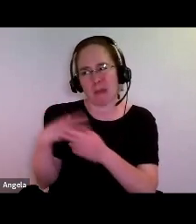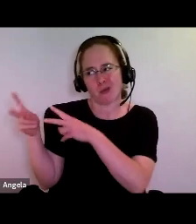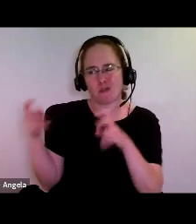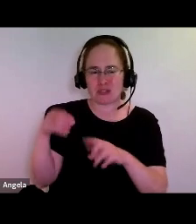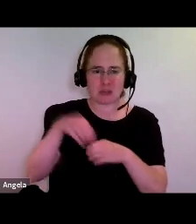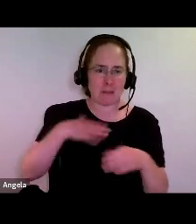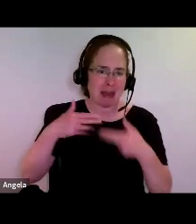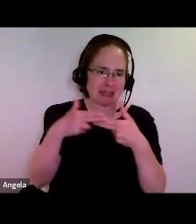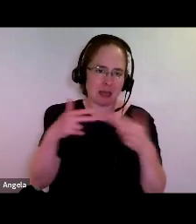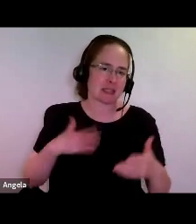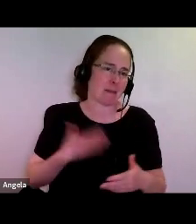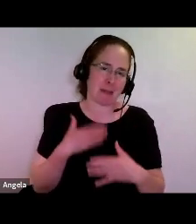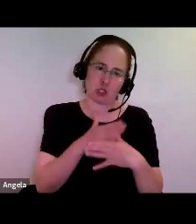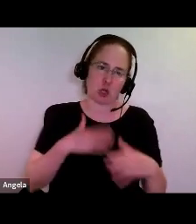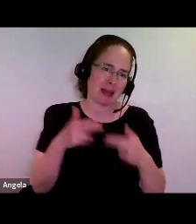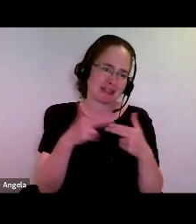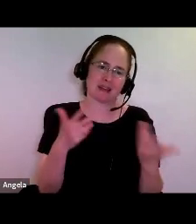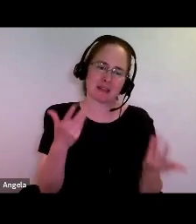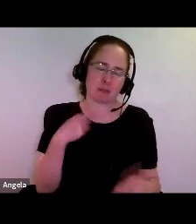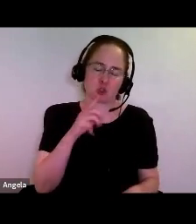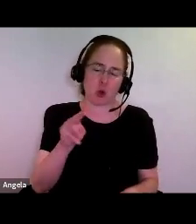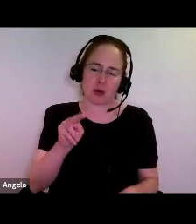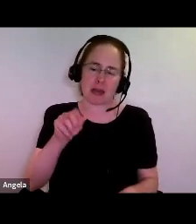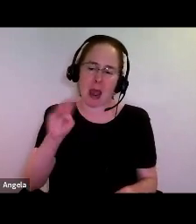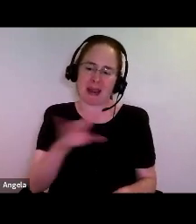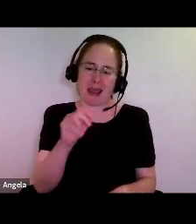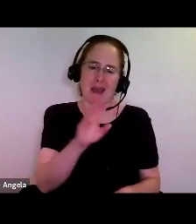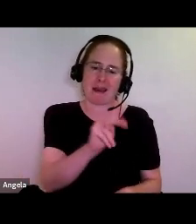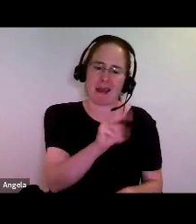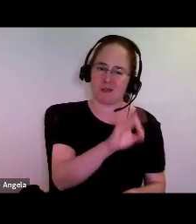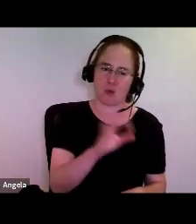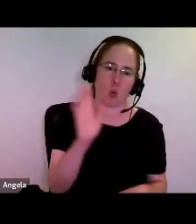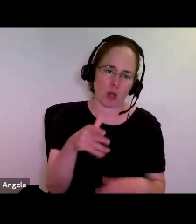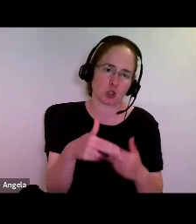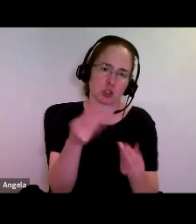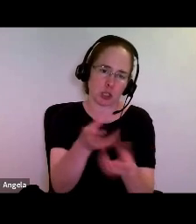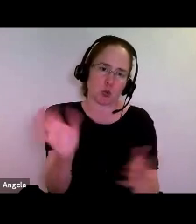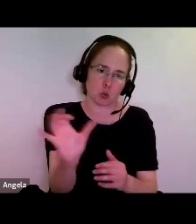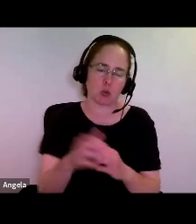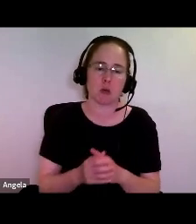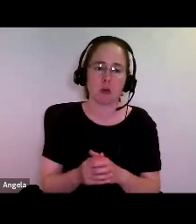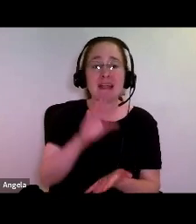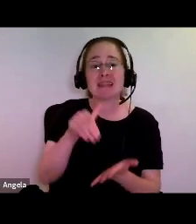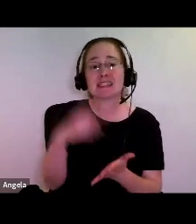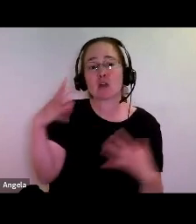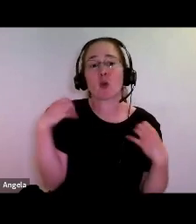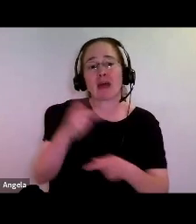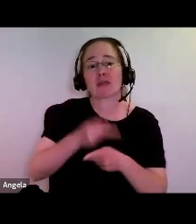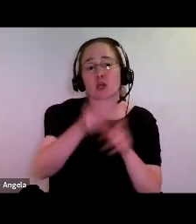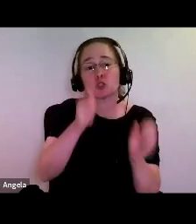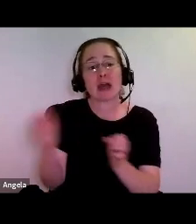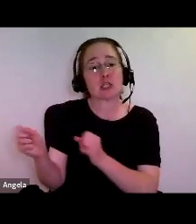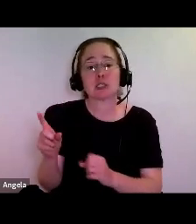slides, or I bet NAMI and National Federation will do so. Center for Healthcare Strategies did a really